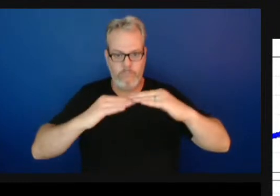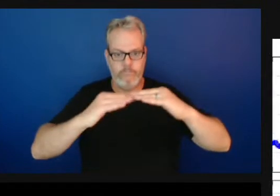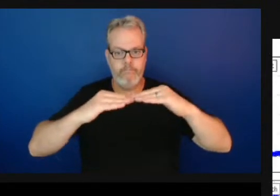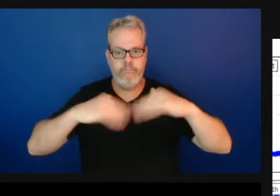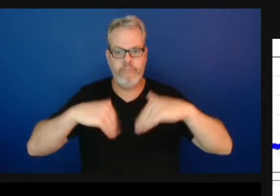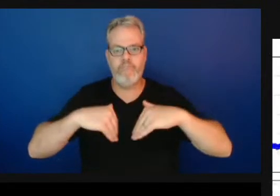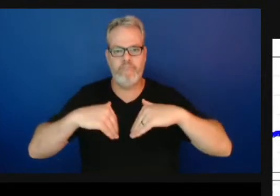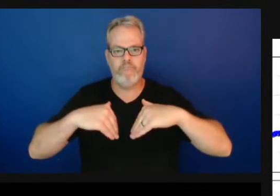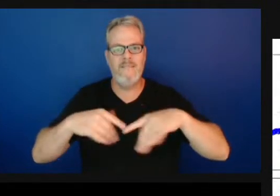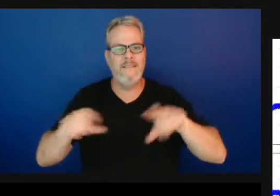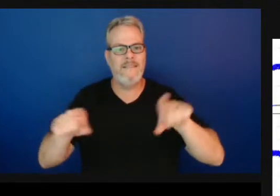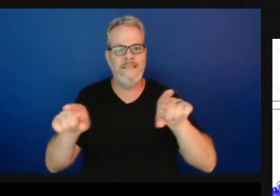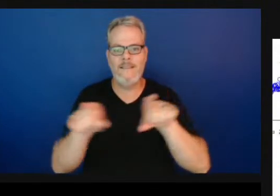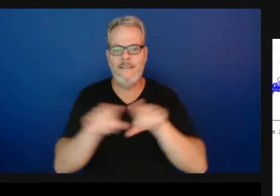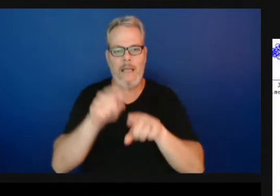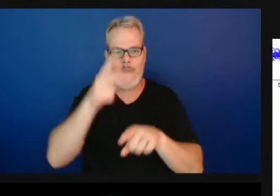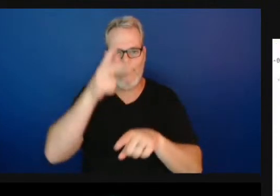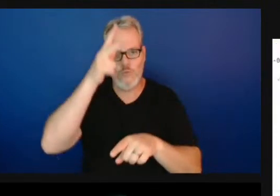Throat, here and here.